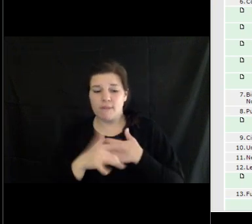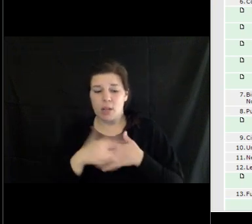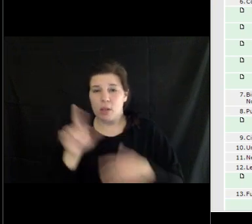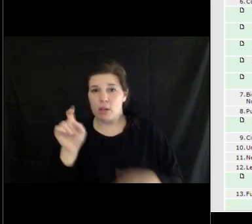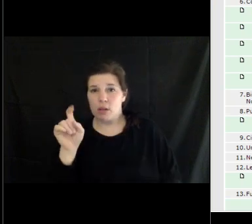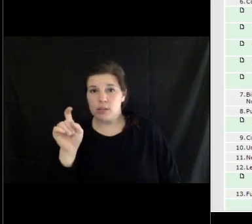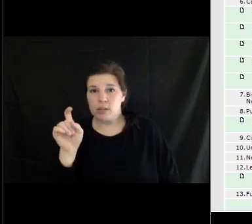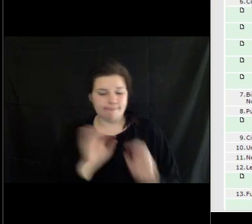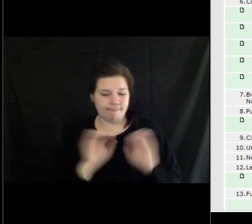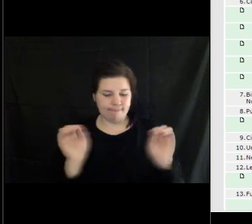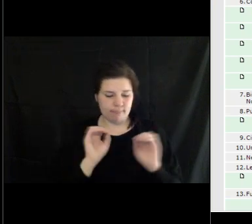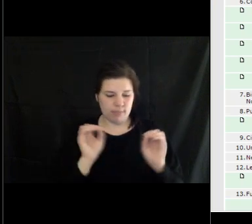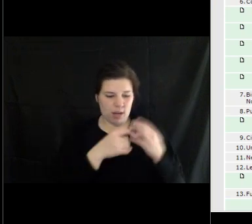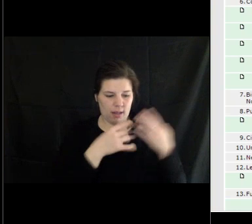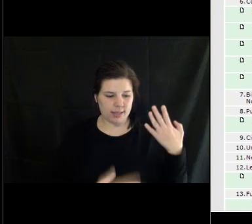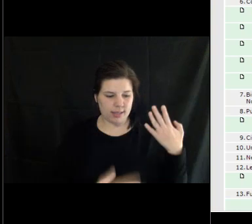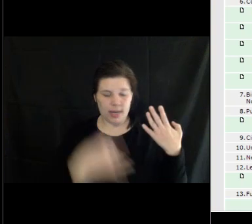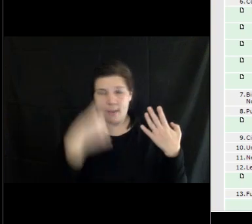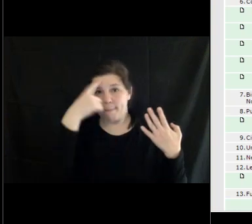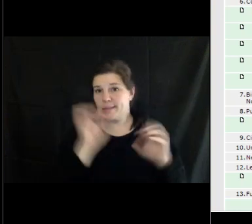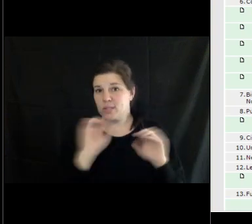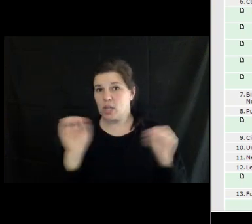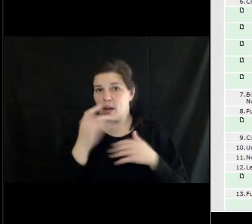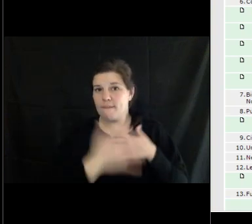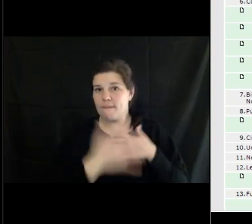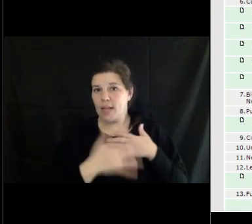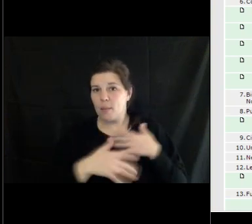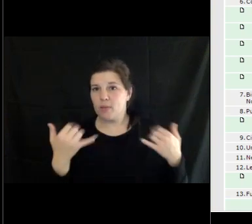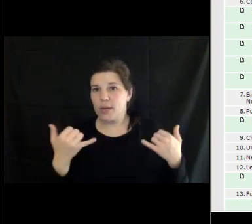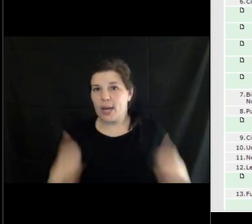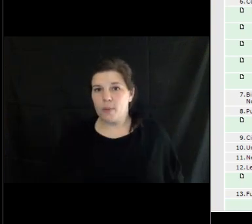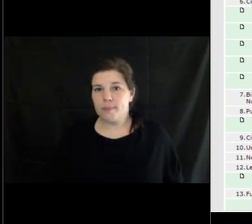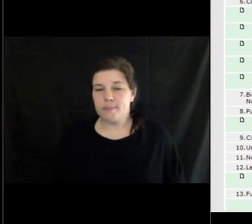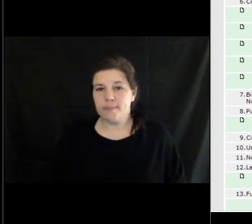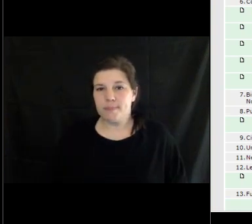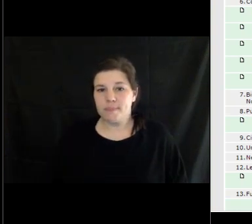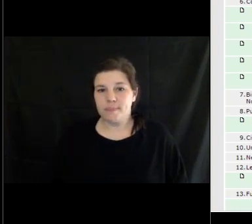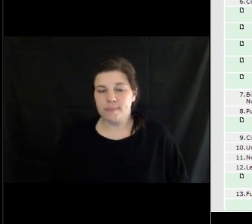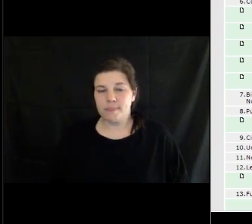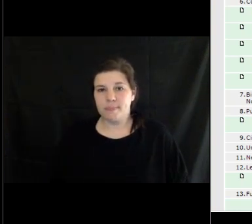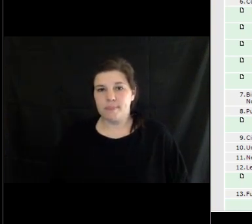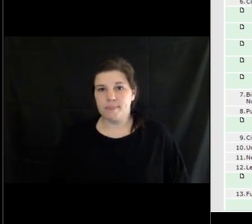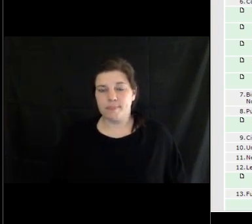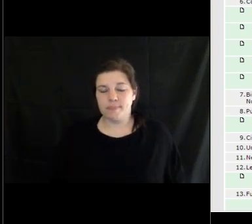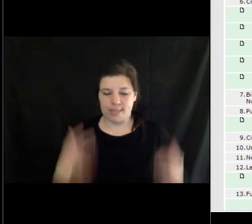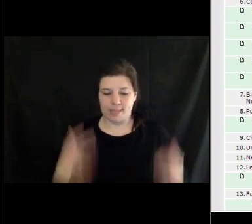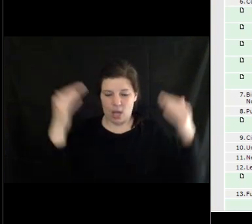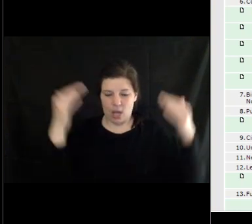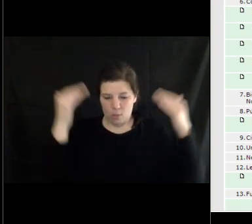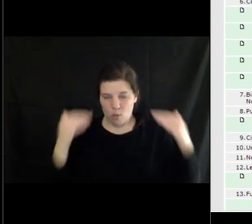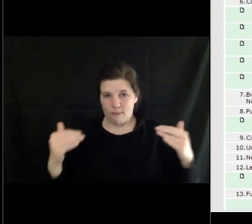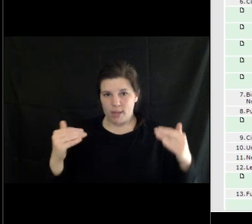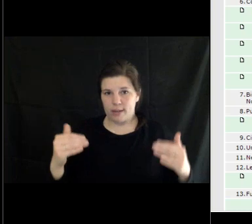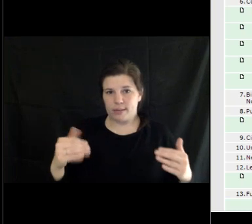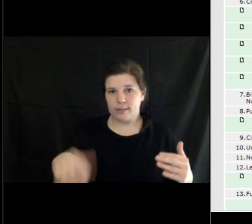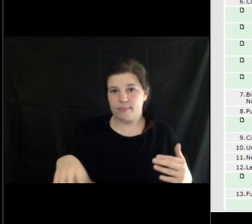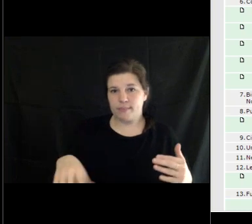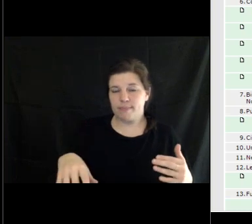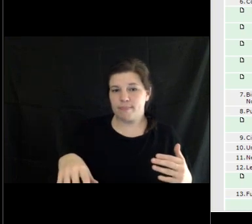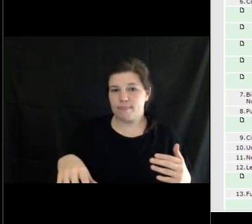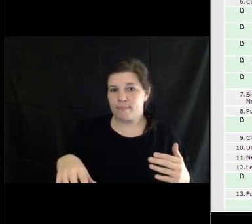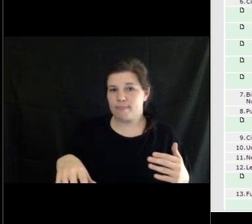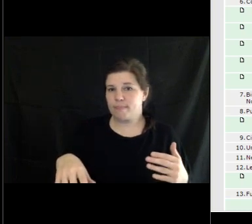There are none listed because there are no vacancies at this moment. Okay. We're now moving on to consent agenda. Is there anyone who would